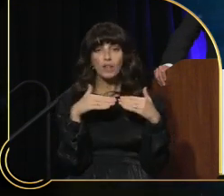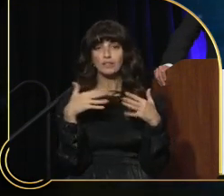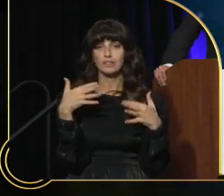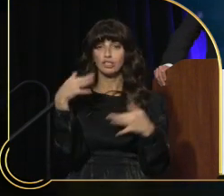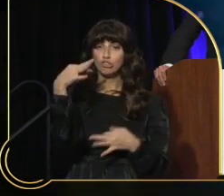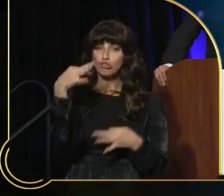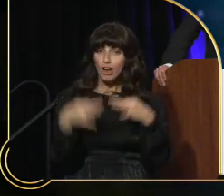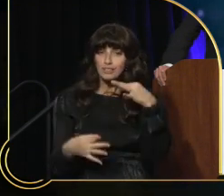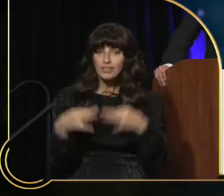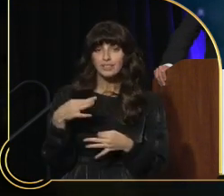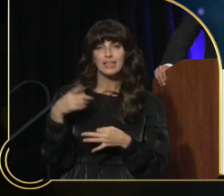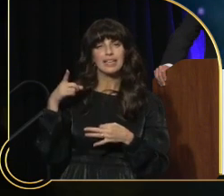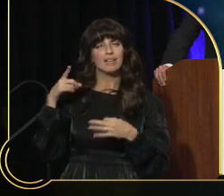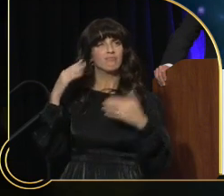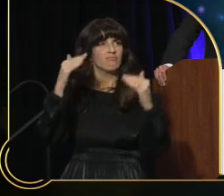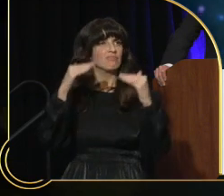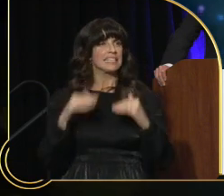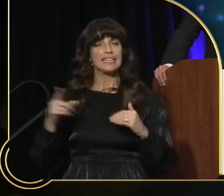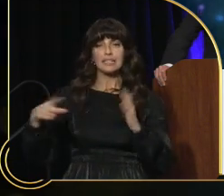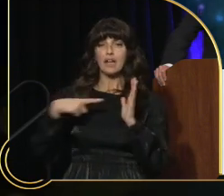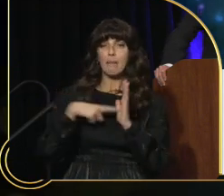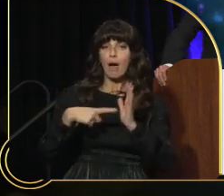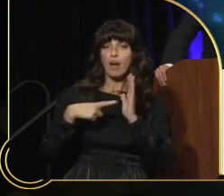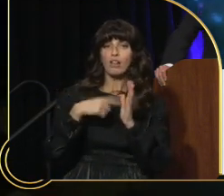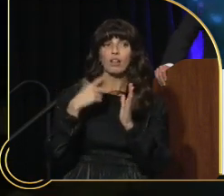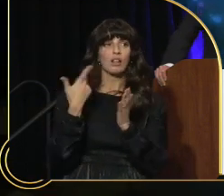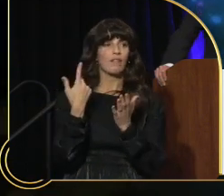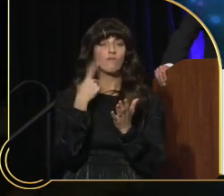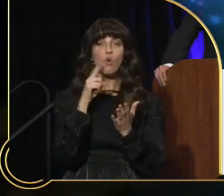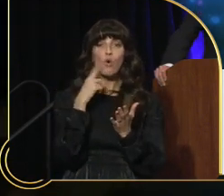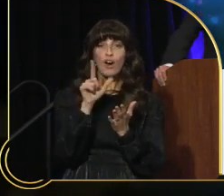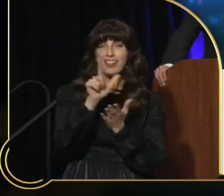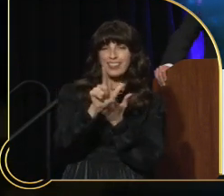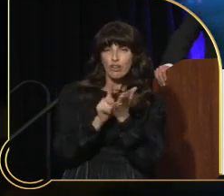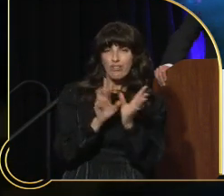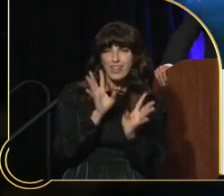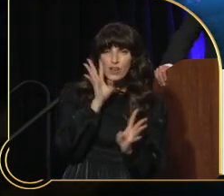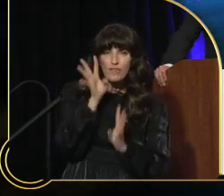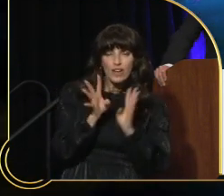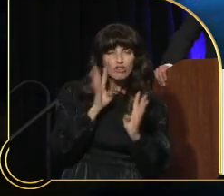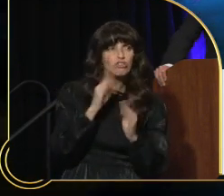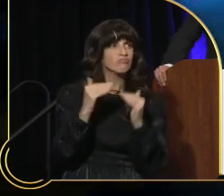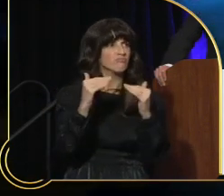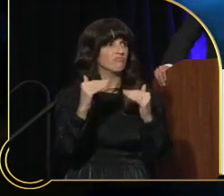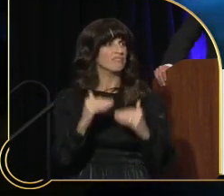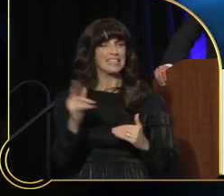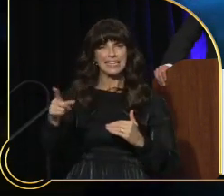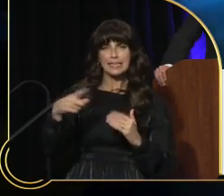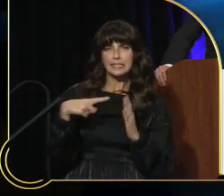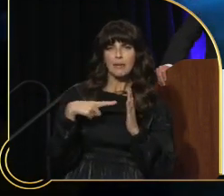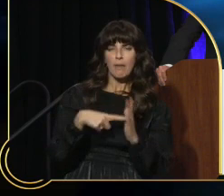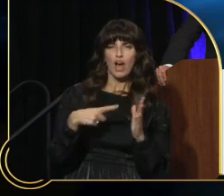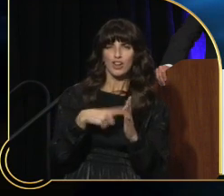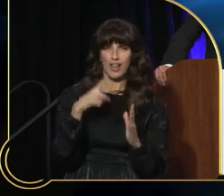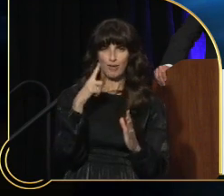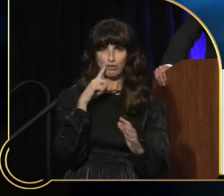model of legal innovation and opportunism. He's a model of strategic